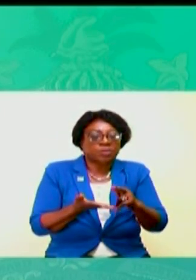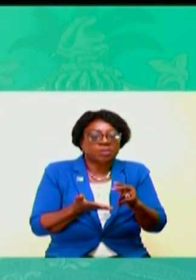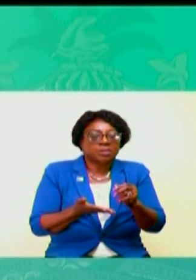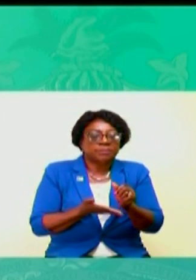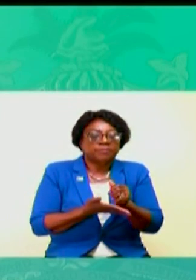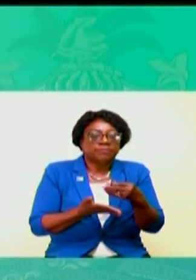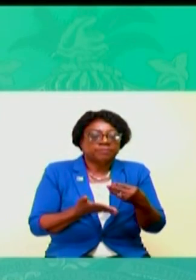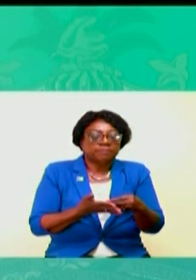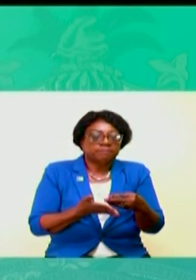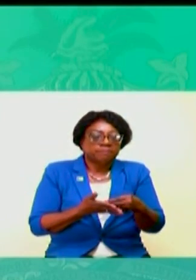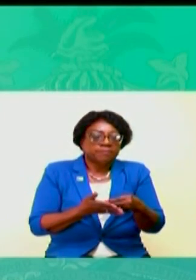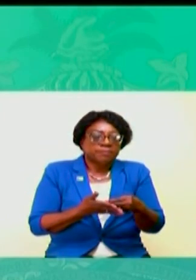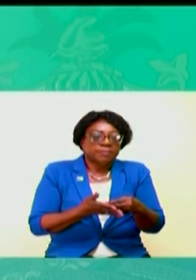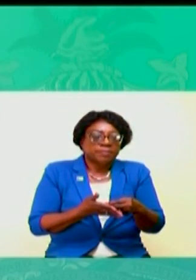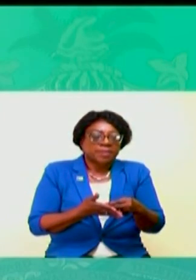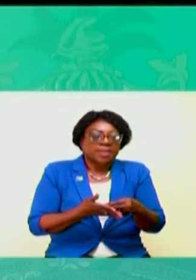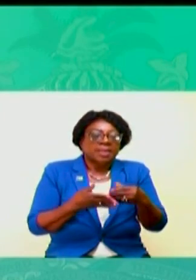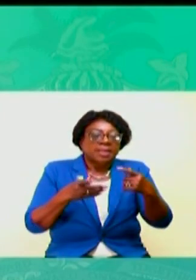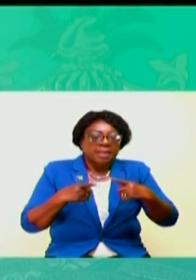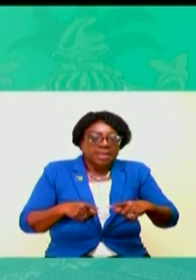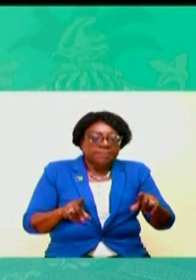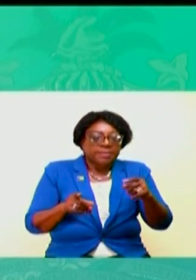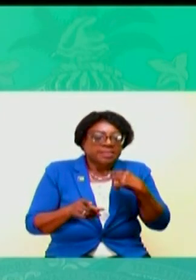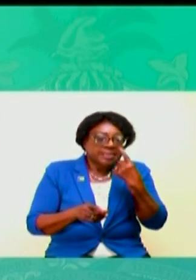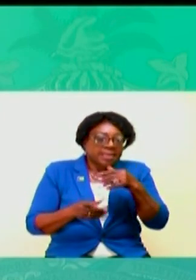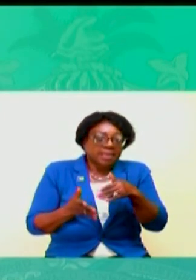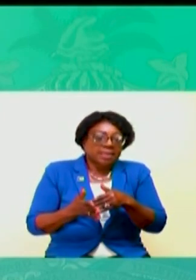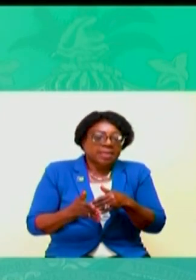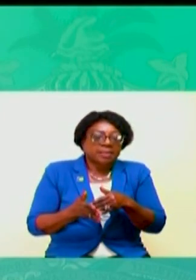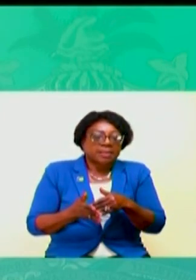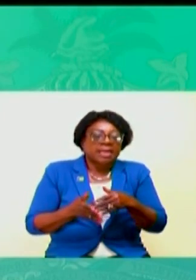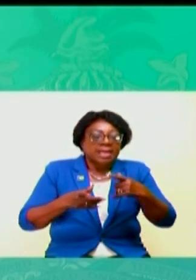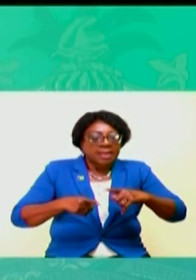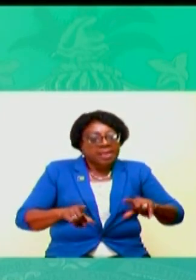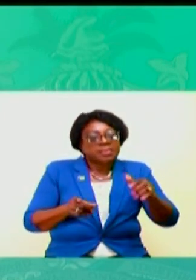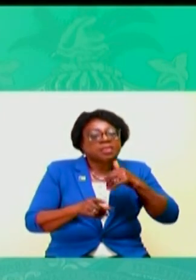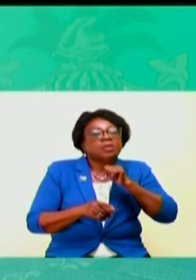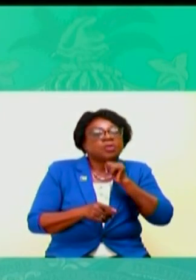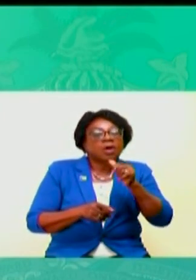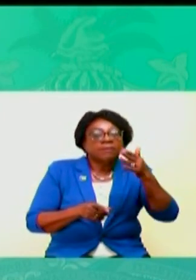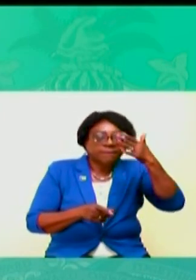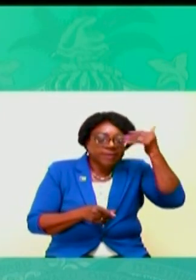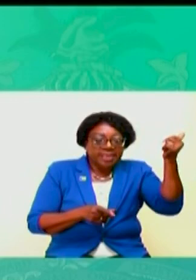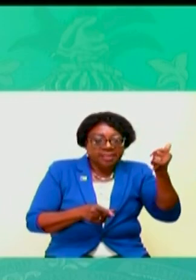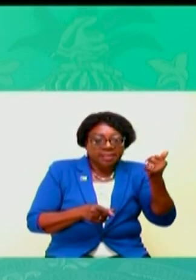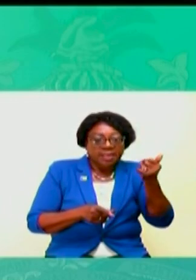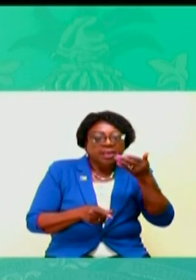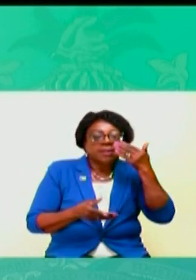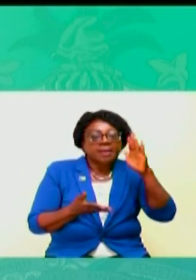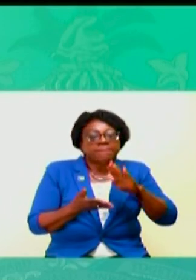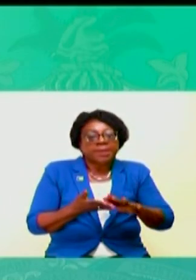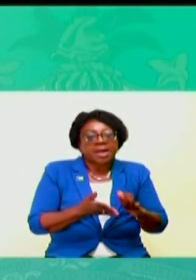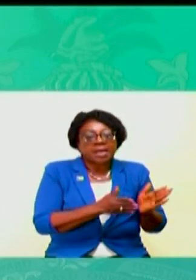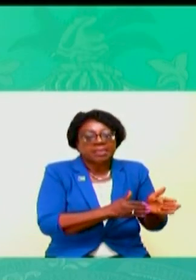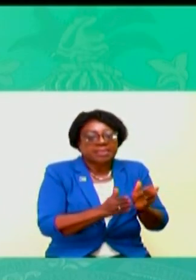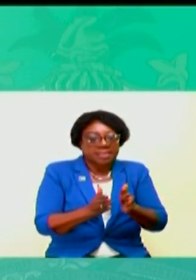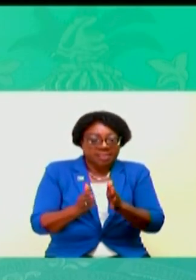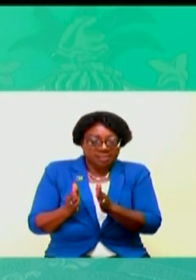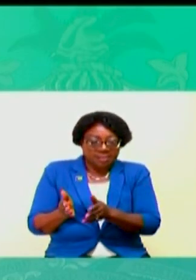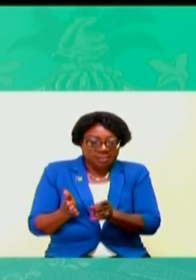Speaker, let me repeat that. Let's not forget there are bad deals, and they have a history,